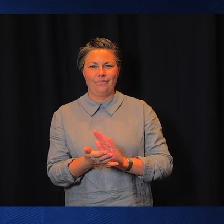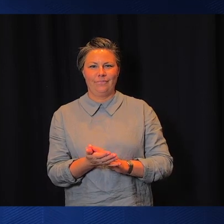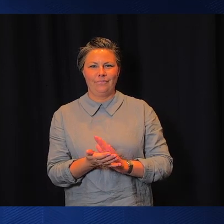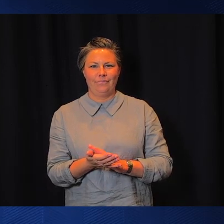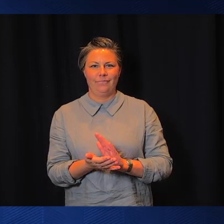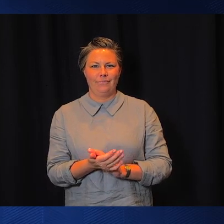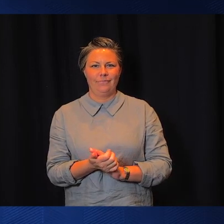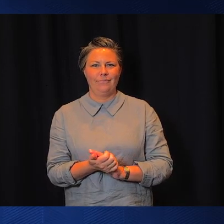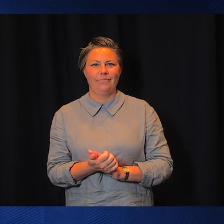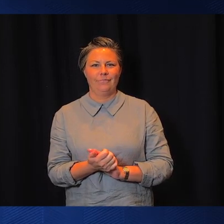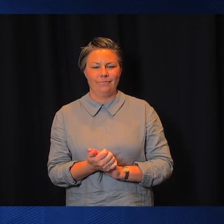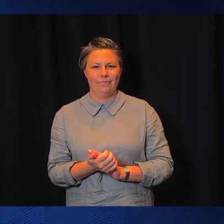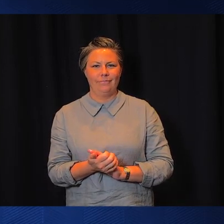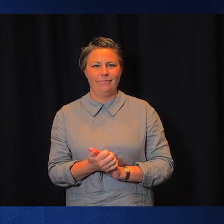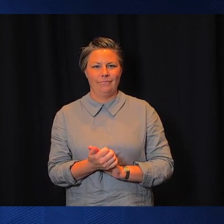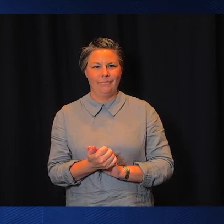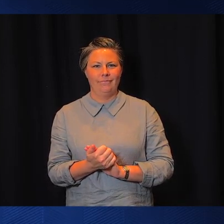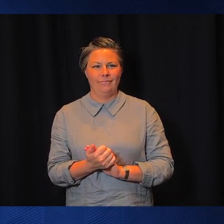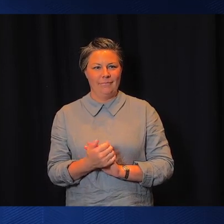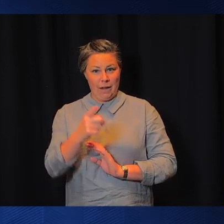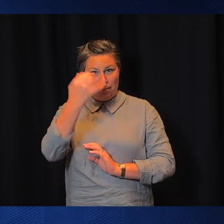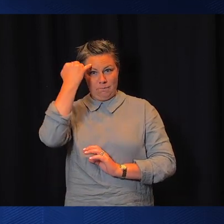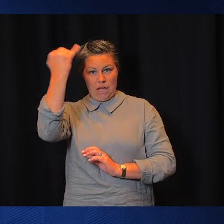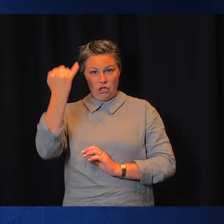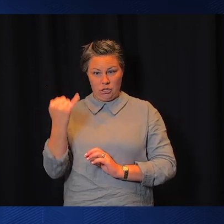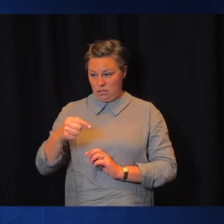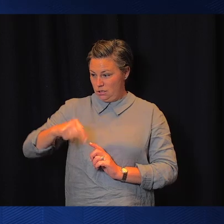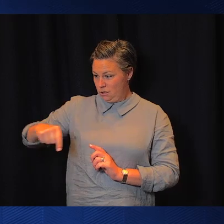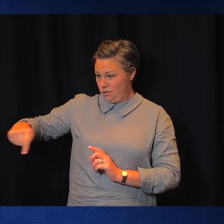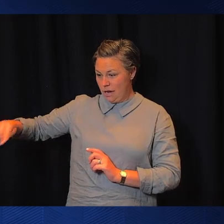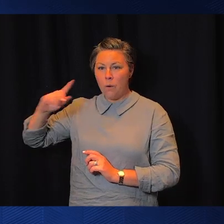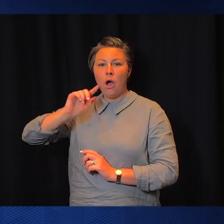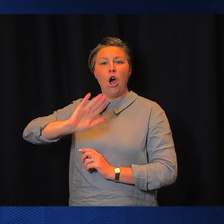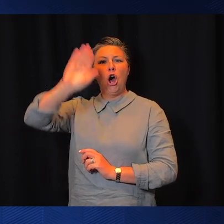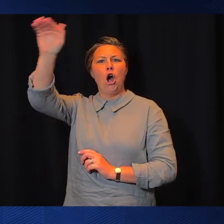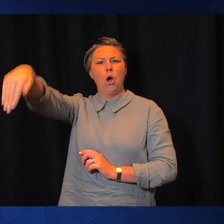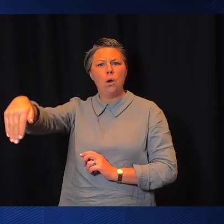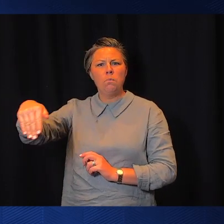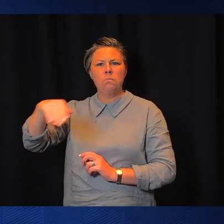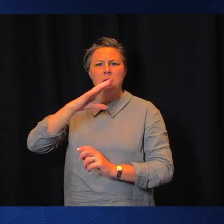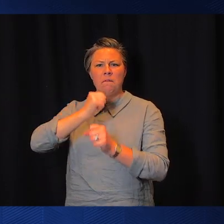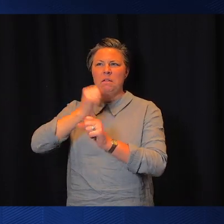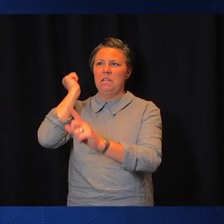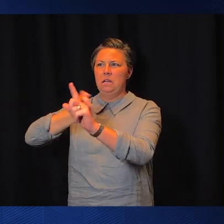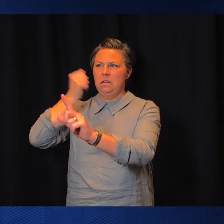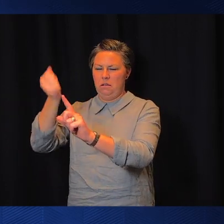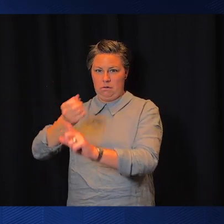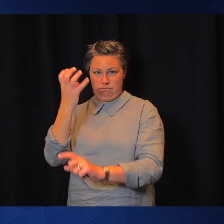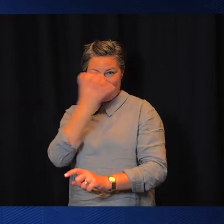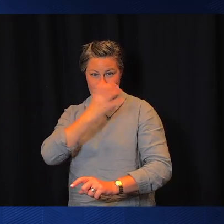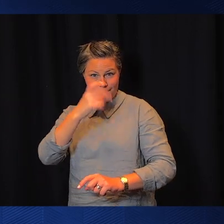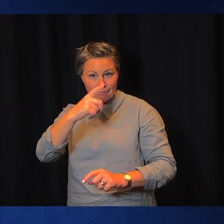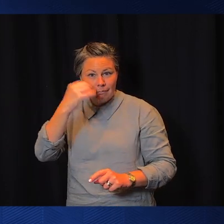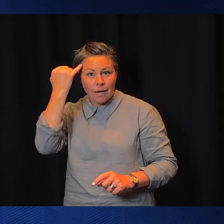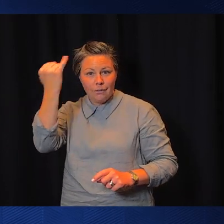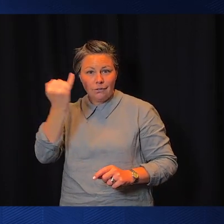I'm sure you can all just imagine what a powerhouse all of these panelists are when they get in a room with a government stakeholder or a military stakeholder and